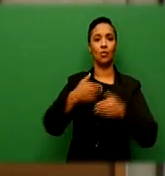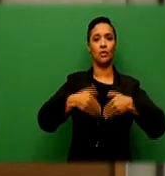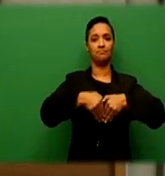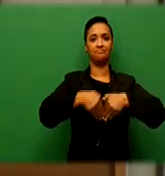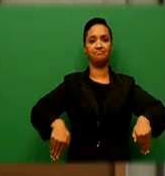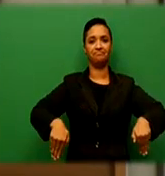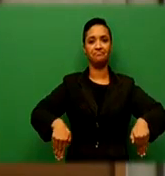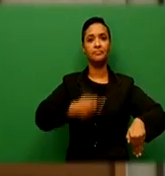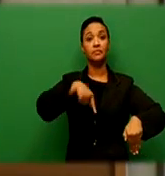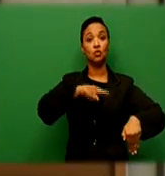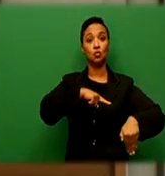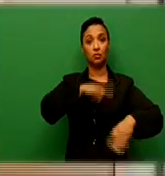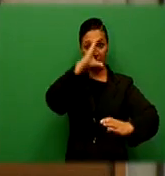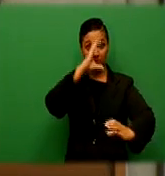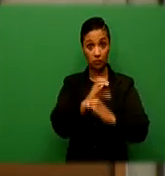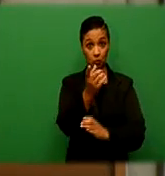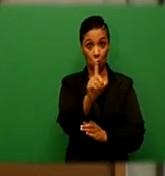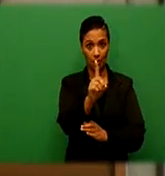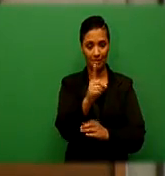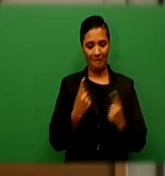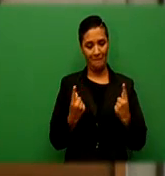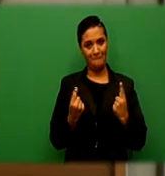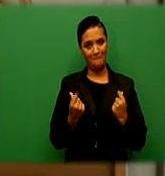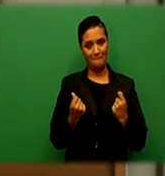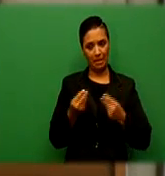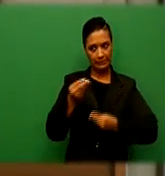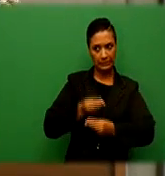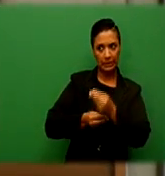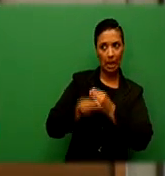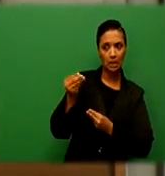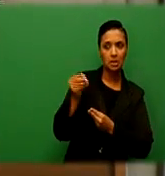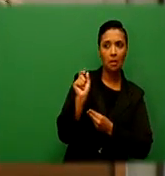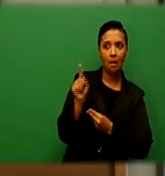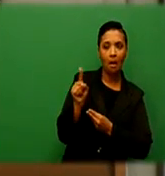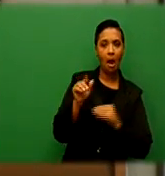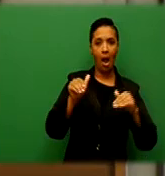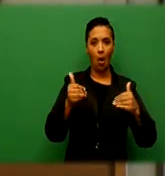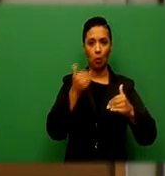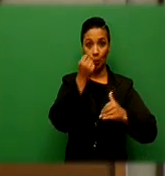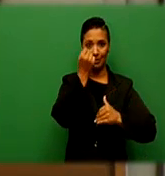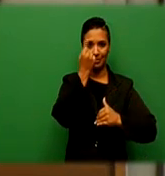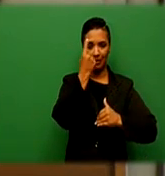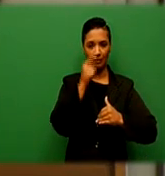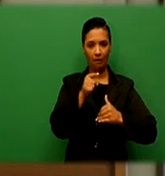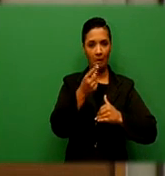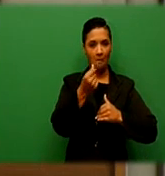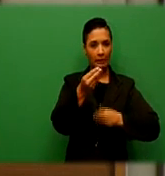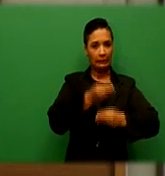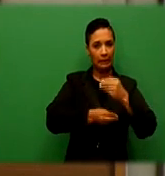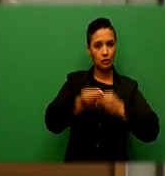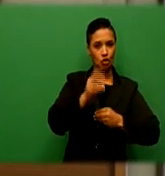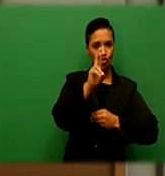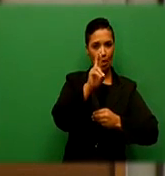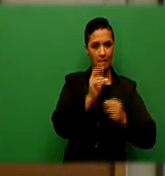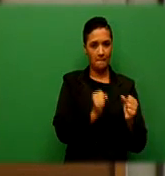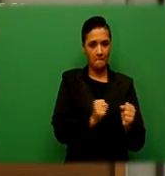applied our minds to developments in the exchange rate, and we tried to understand what were driving the exchange rate. And